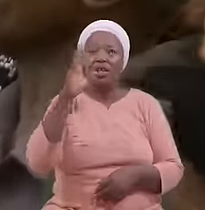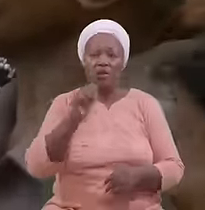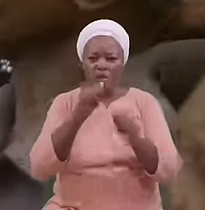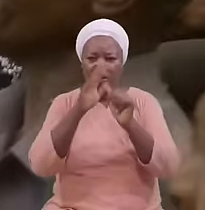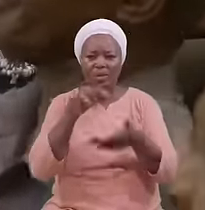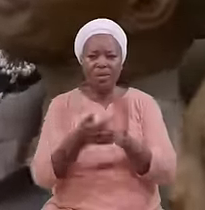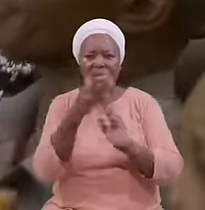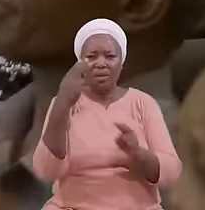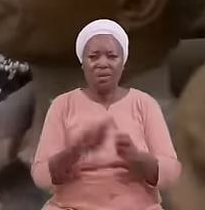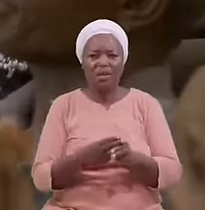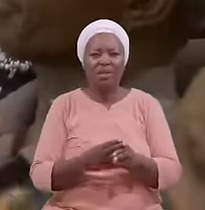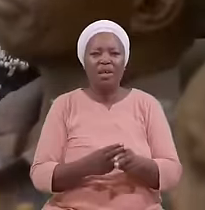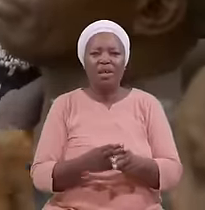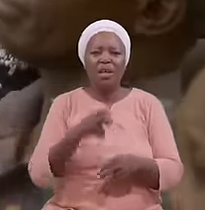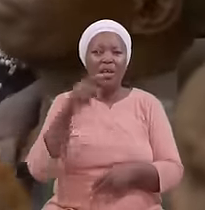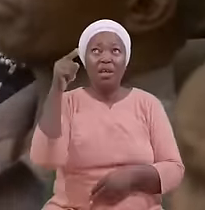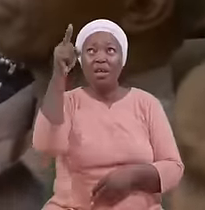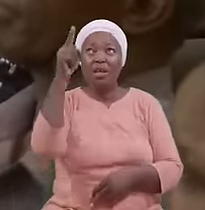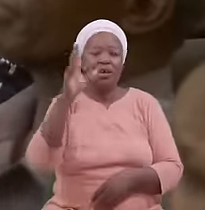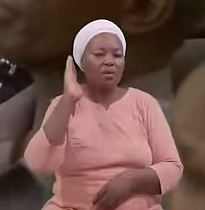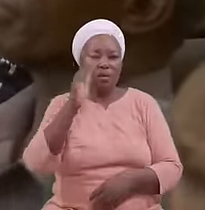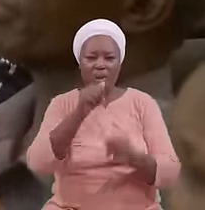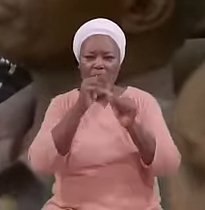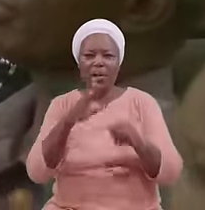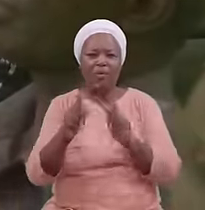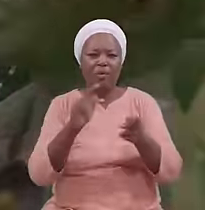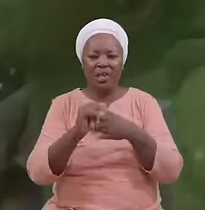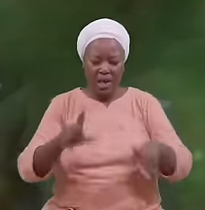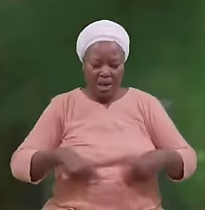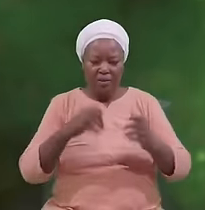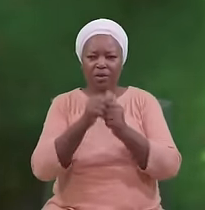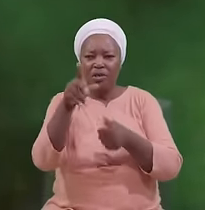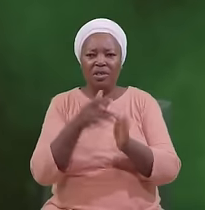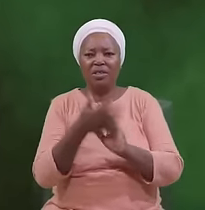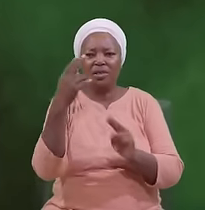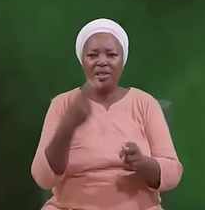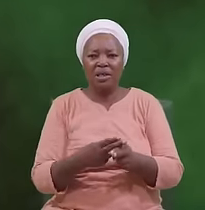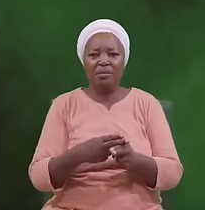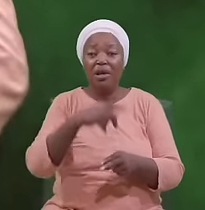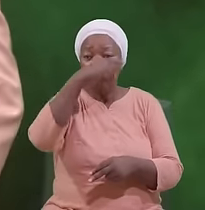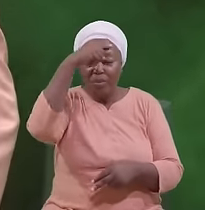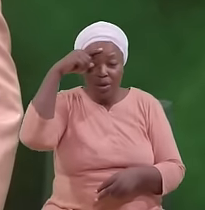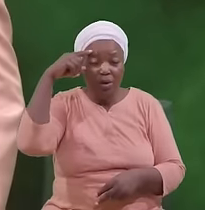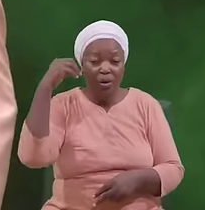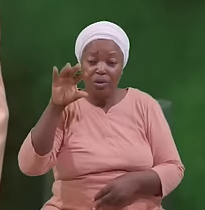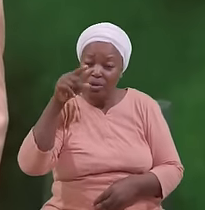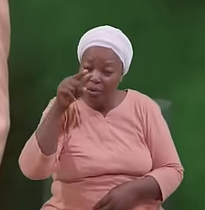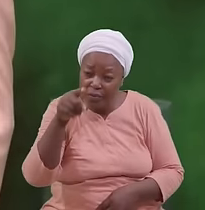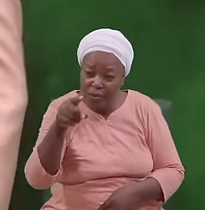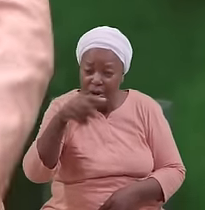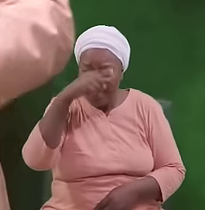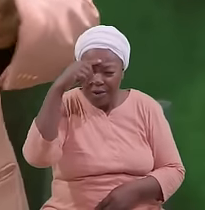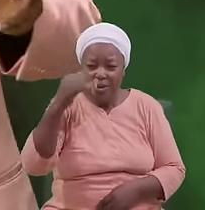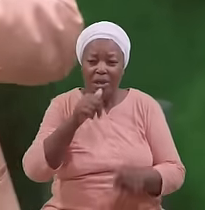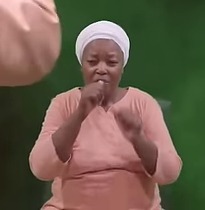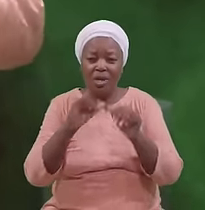family. Yeah. He will bless the people that live with you. Because of you, because the blessing